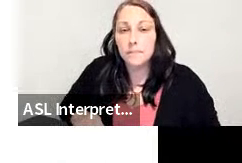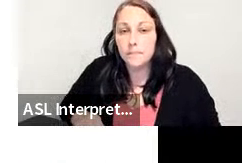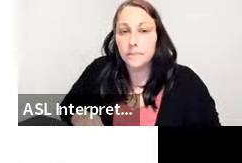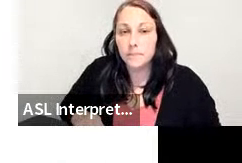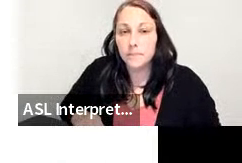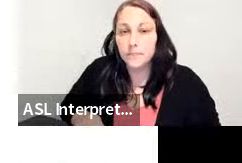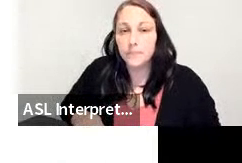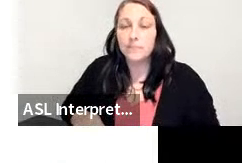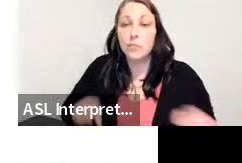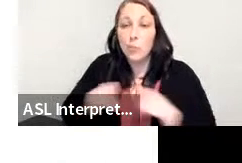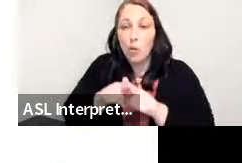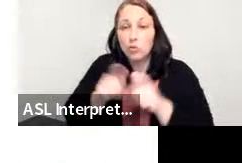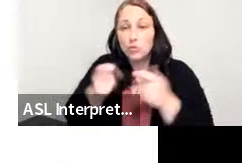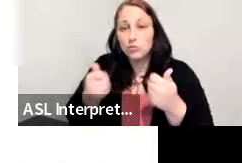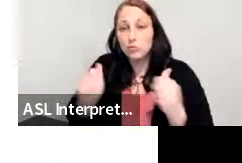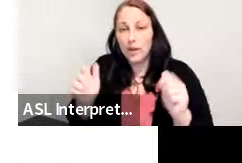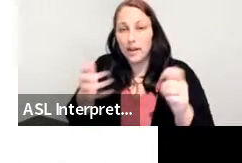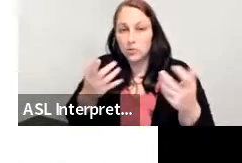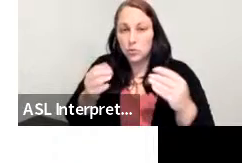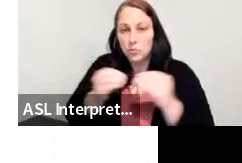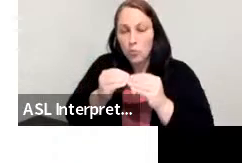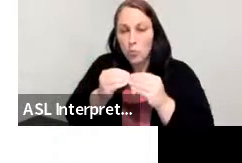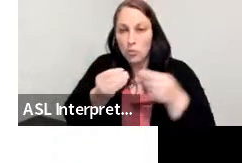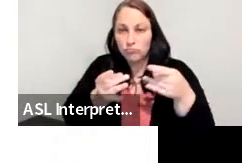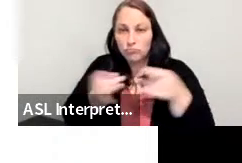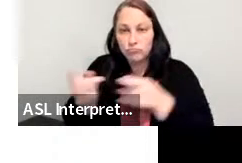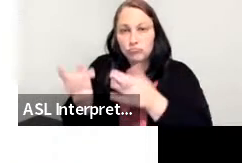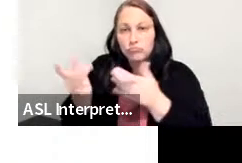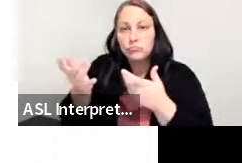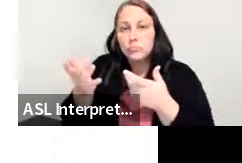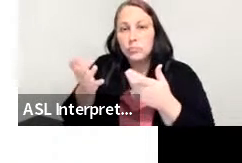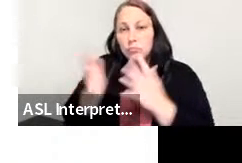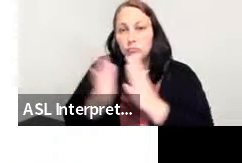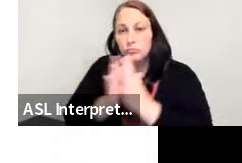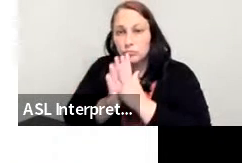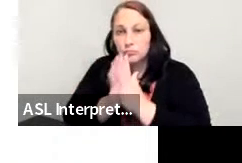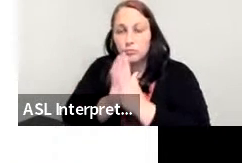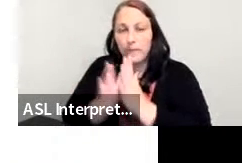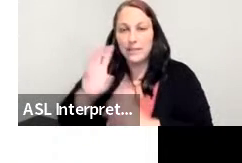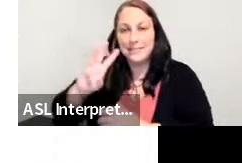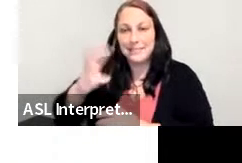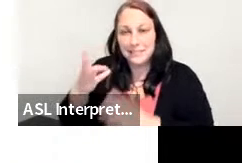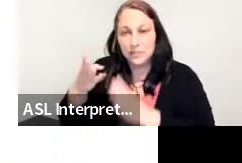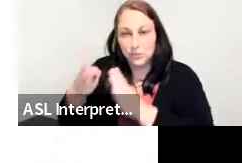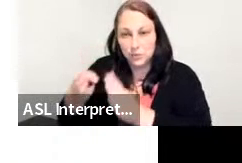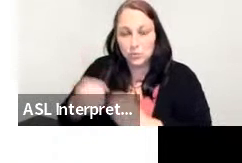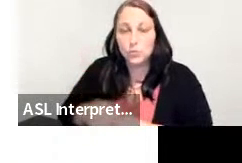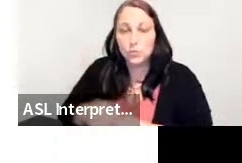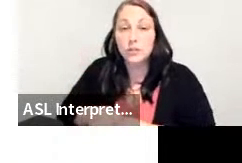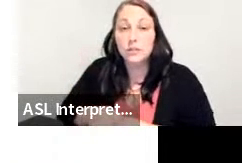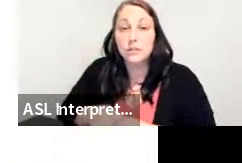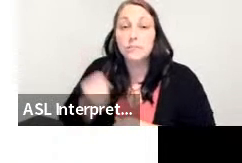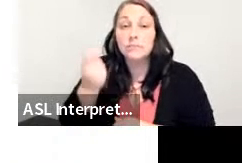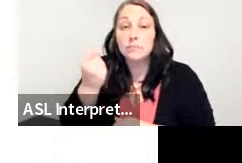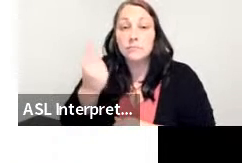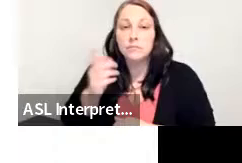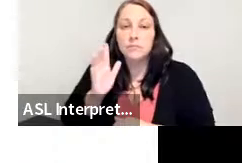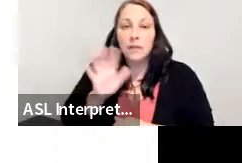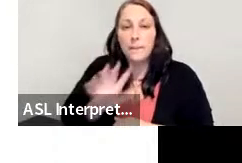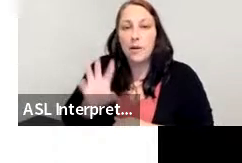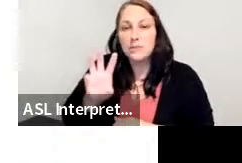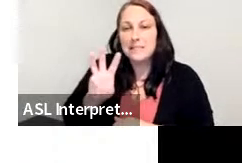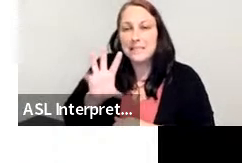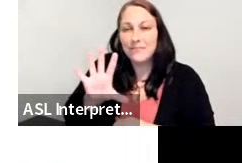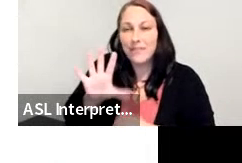traffic, installing a protected bike lane, and installing a tabletop crossing at Neal. Additionally, we'll provide about 65,000 square feet of